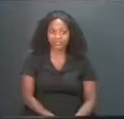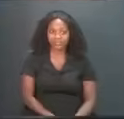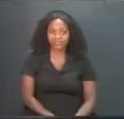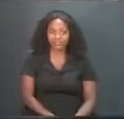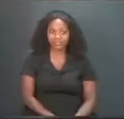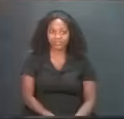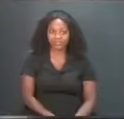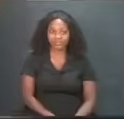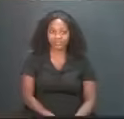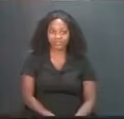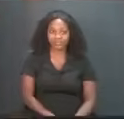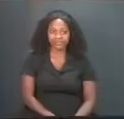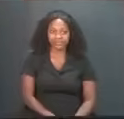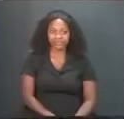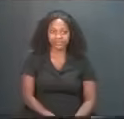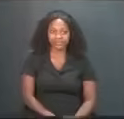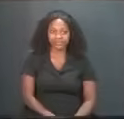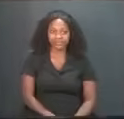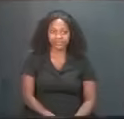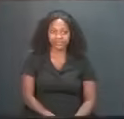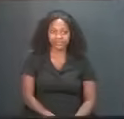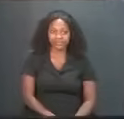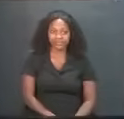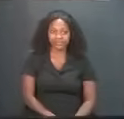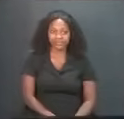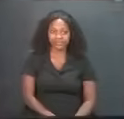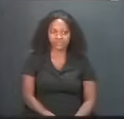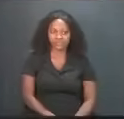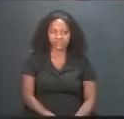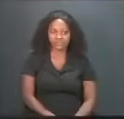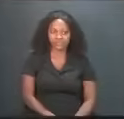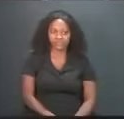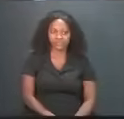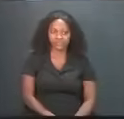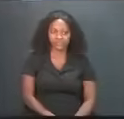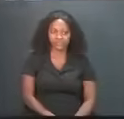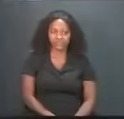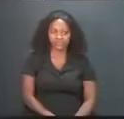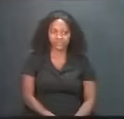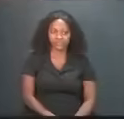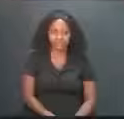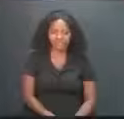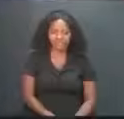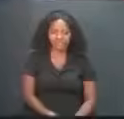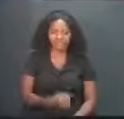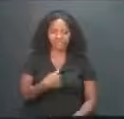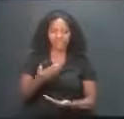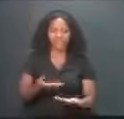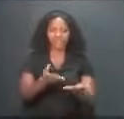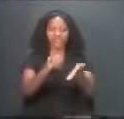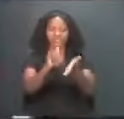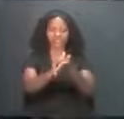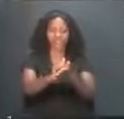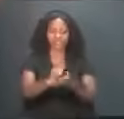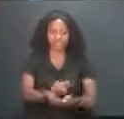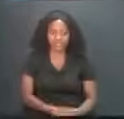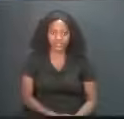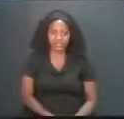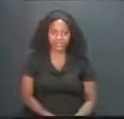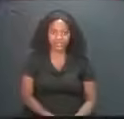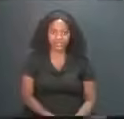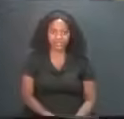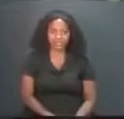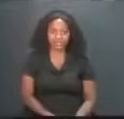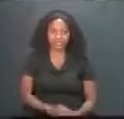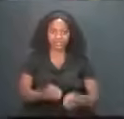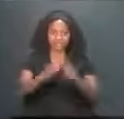Why did you put it off? Don't put it off. Leave this one on. Yeah, I move that. I move that this